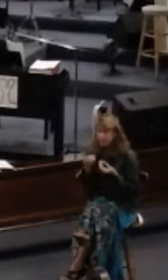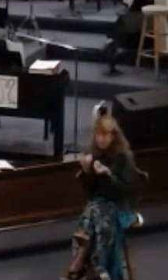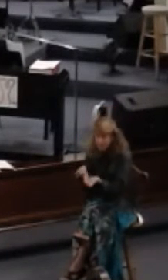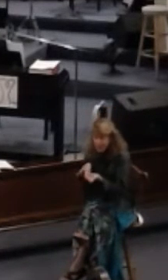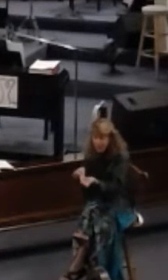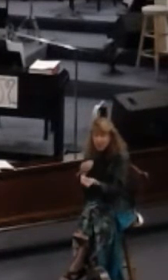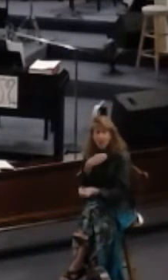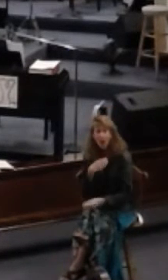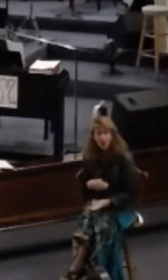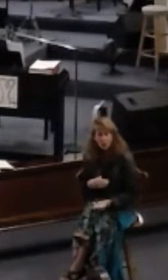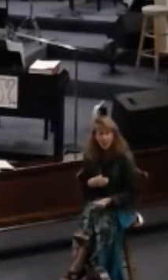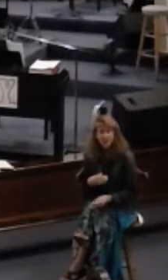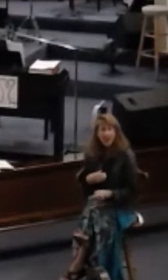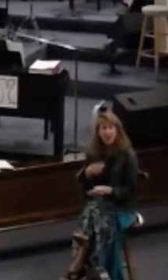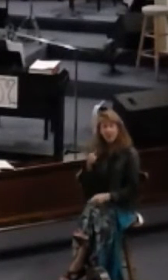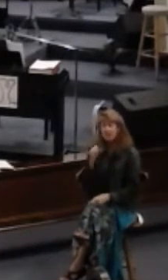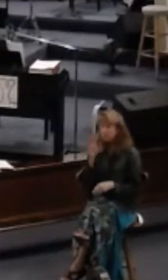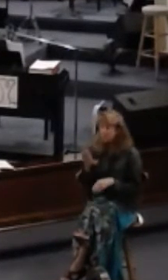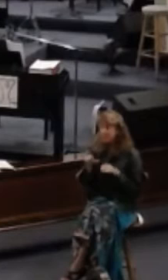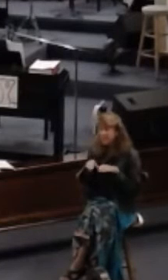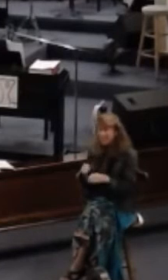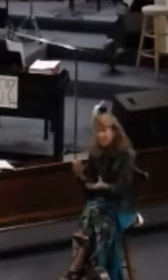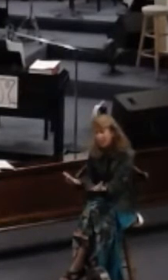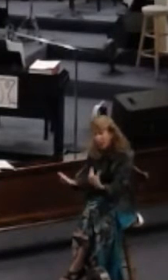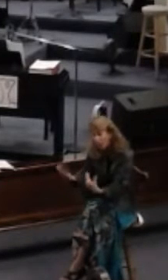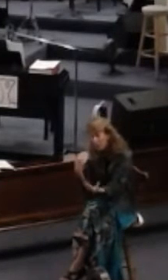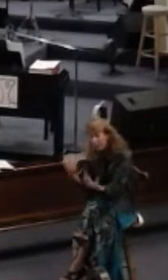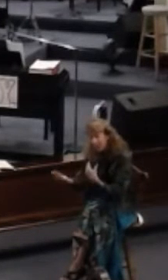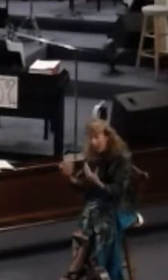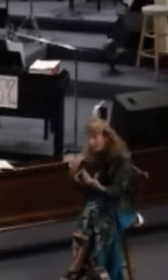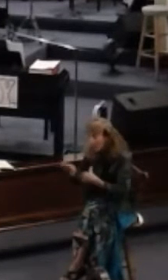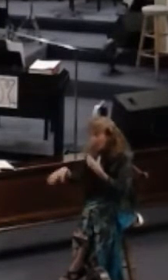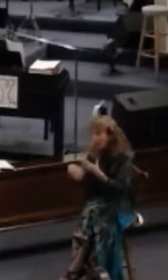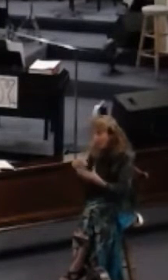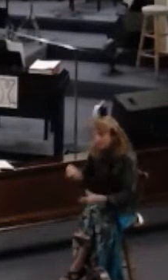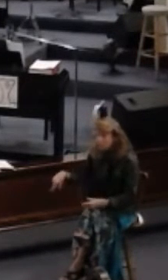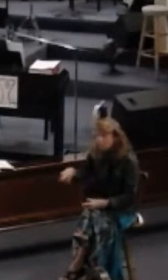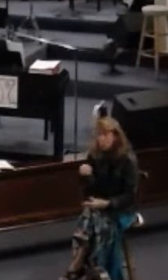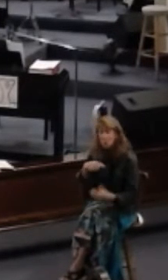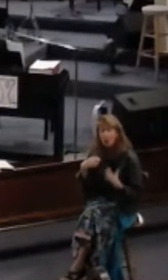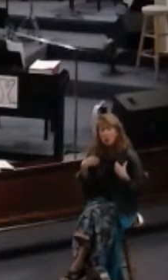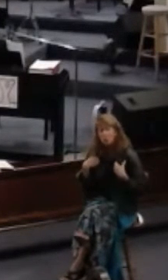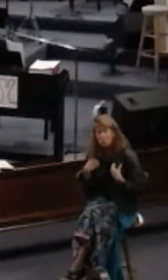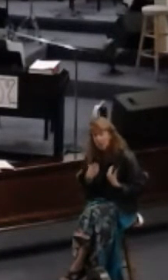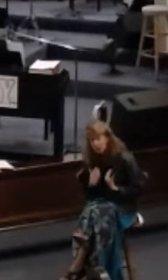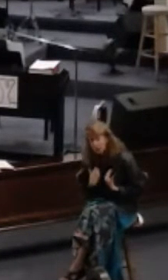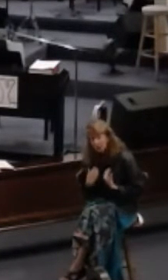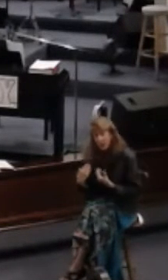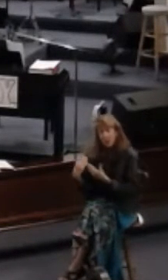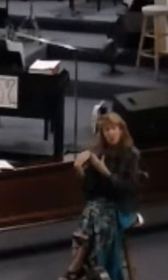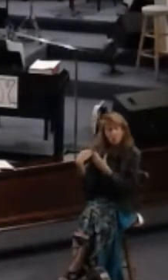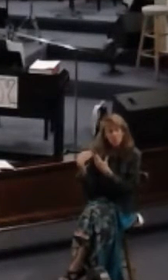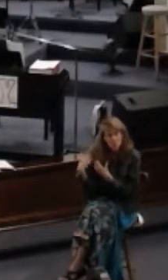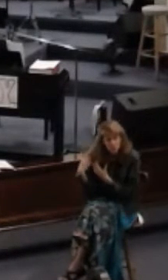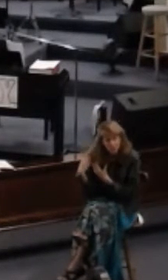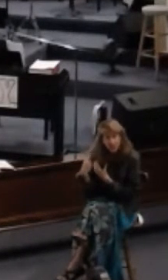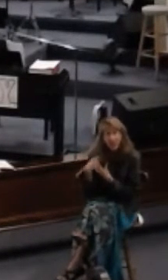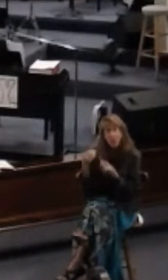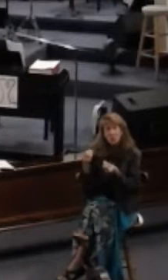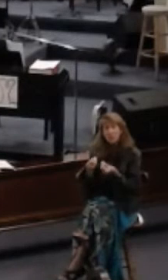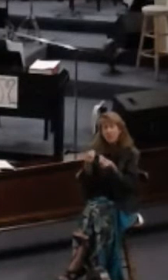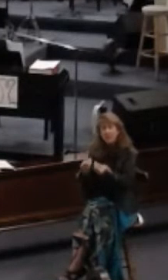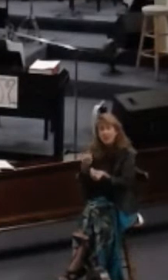the dead. He said to his audiences, come to me, all you who are weary and heavy laden, and I will give you rest. He